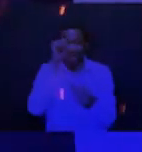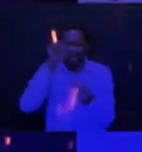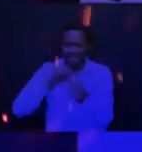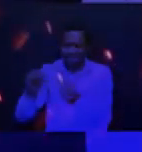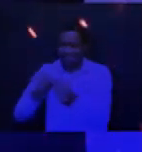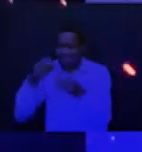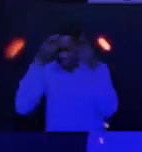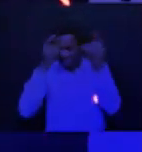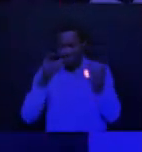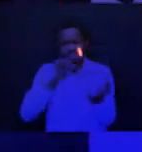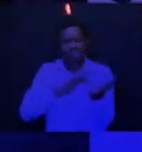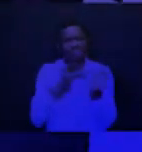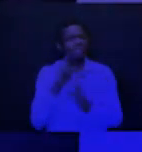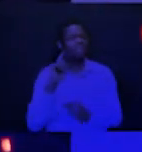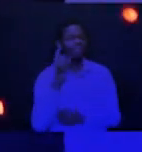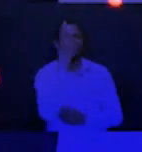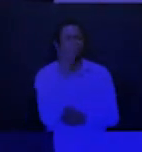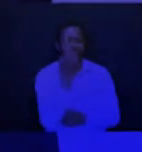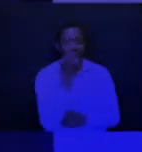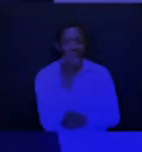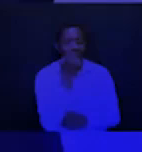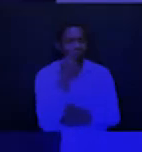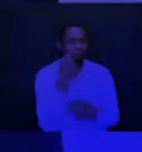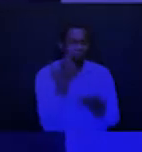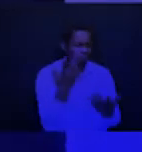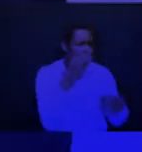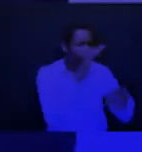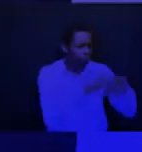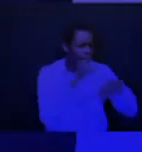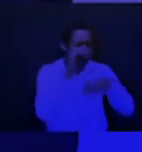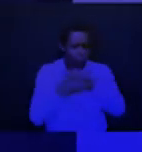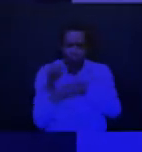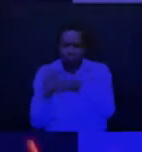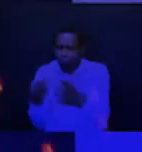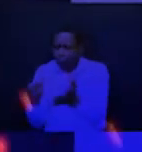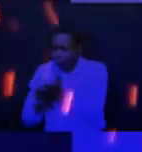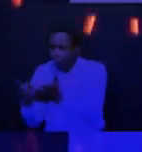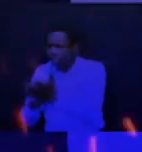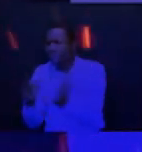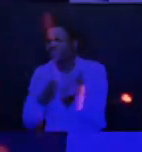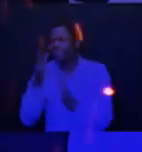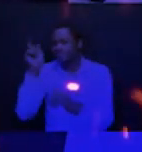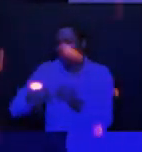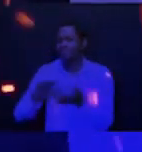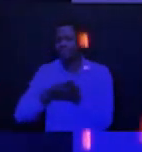In all references, he must be the first